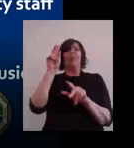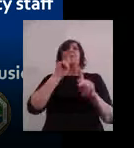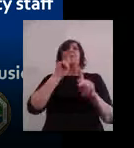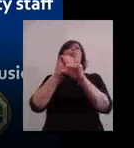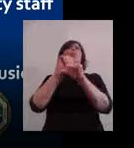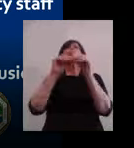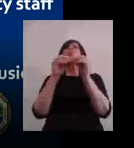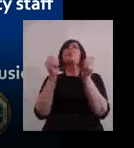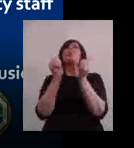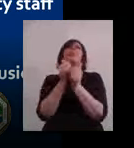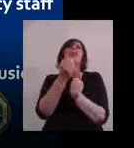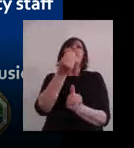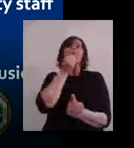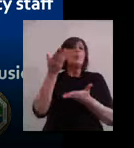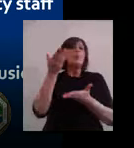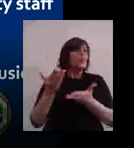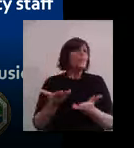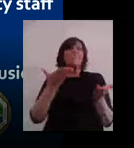in